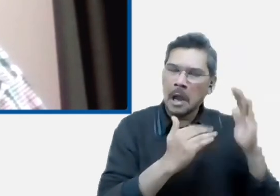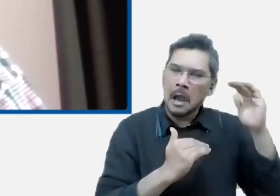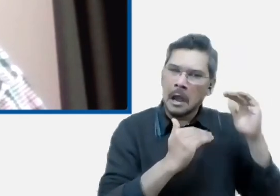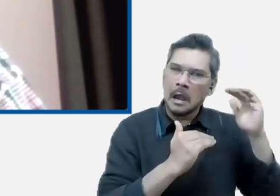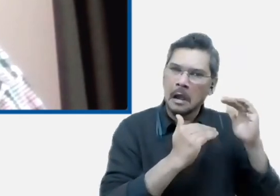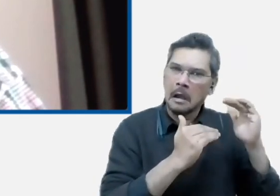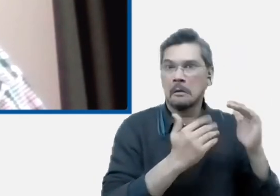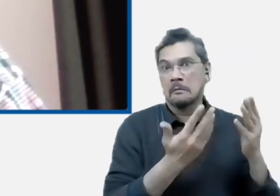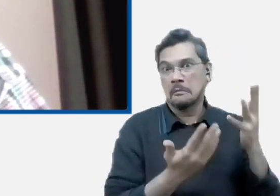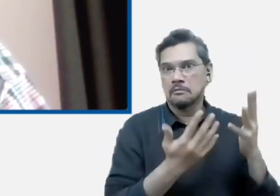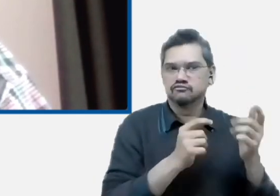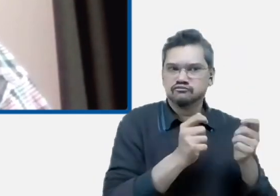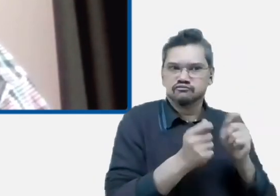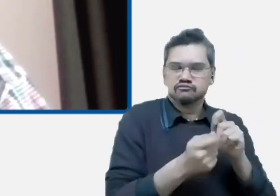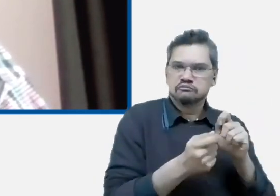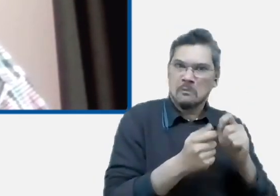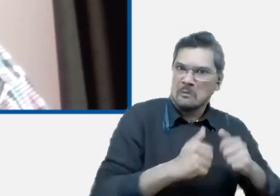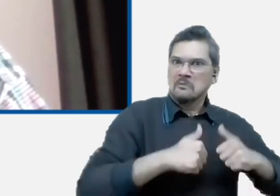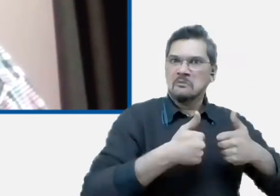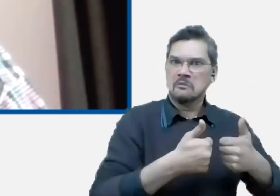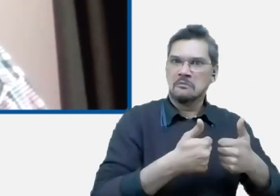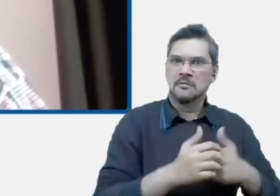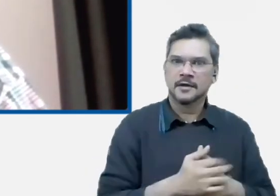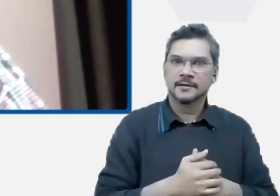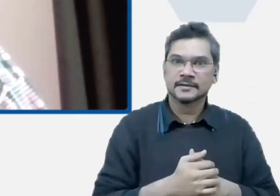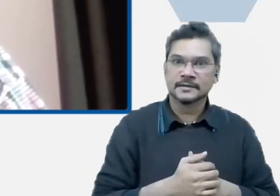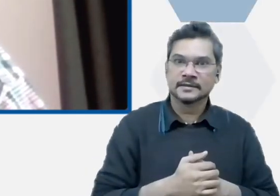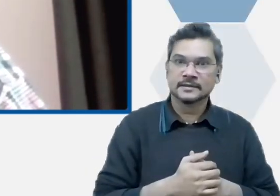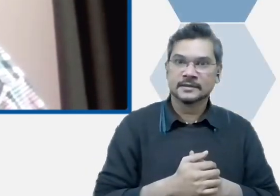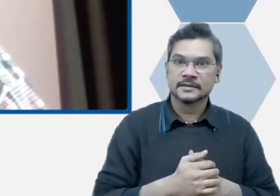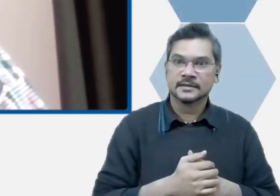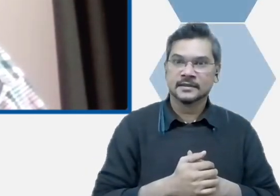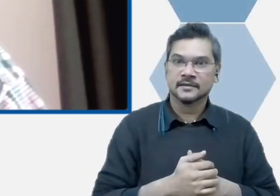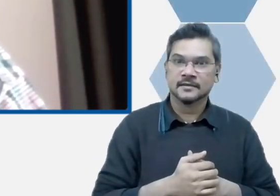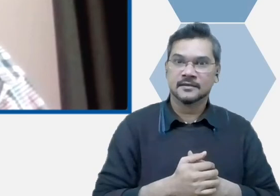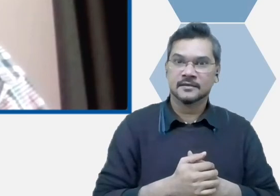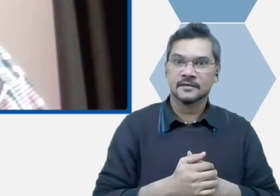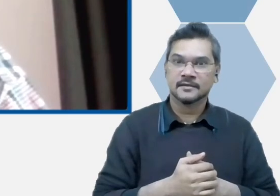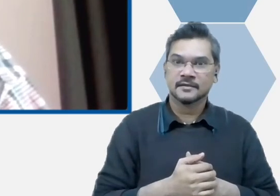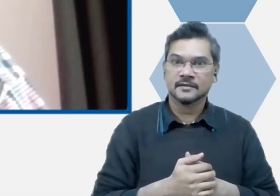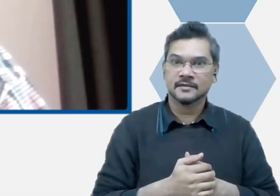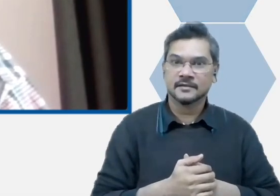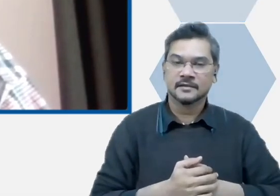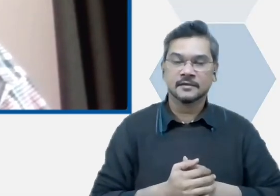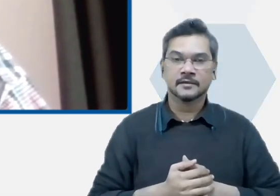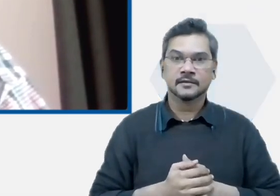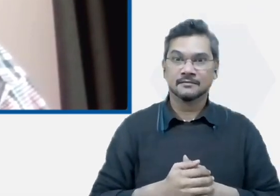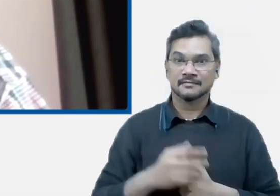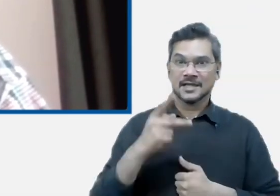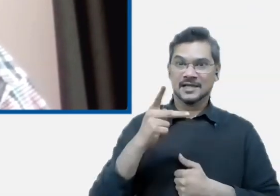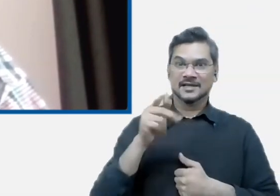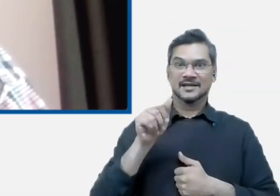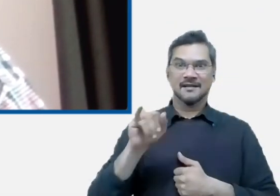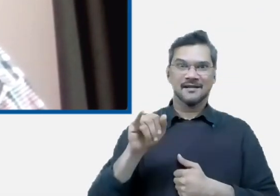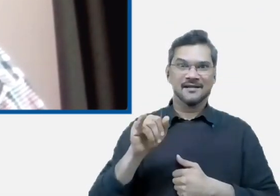paraphrase what or comment on what Mr. Kai has talked of. The preamble is a